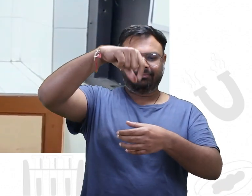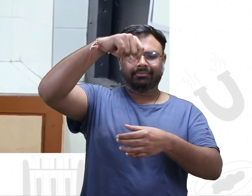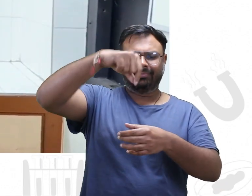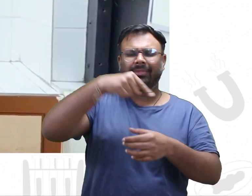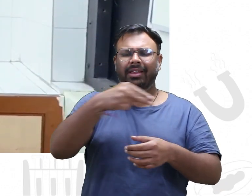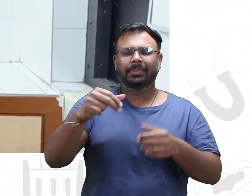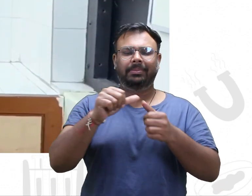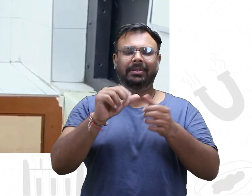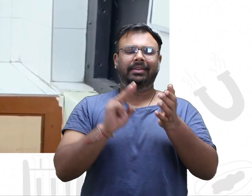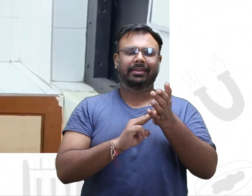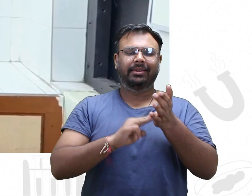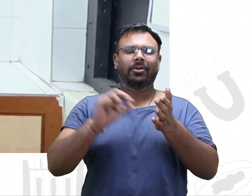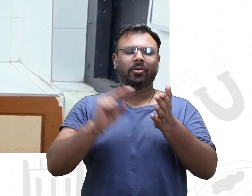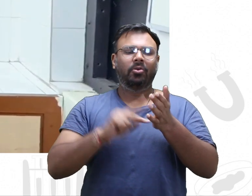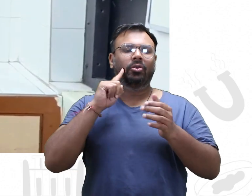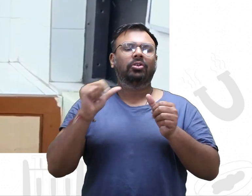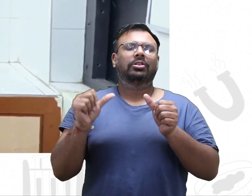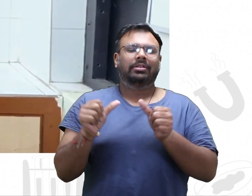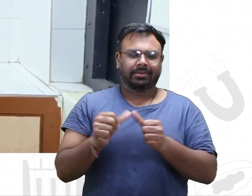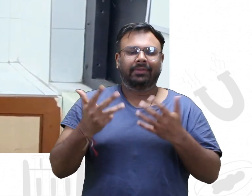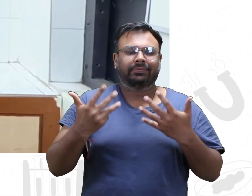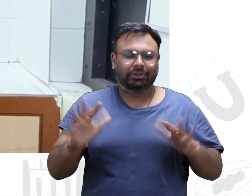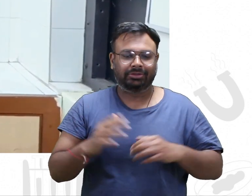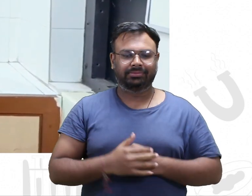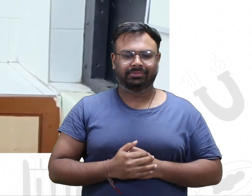shaken well, and few drops of ammonia